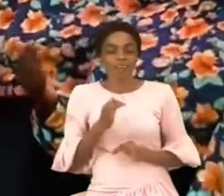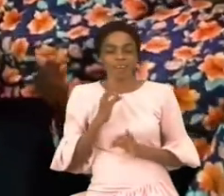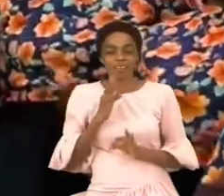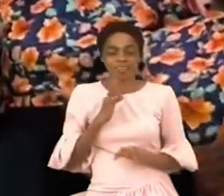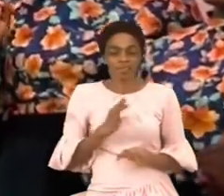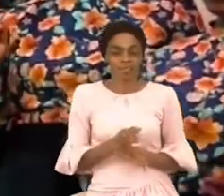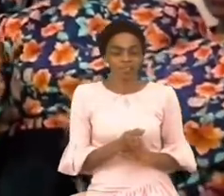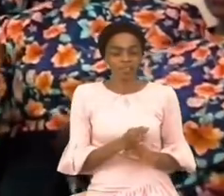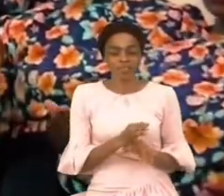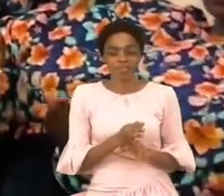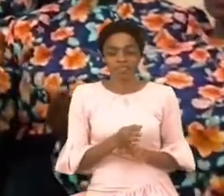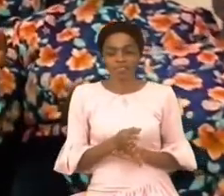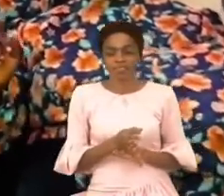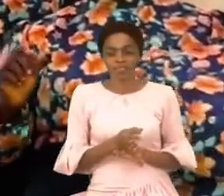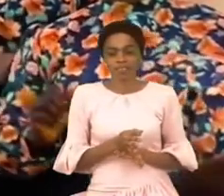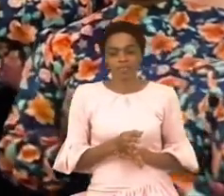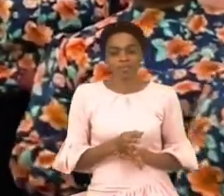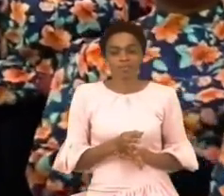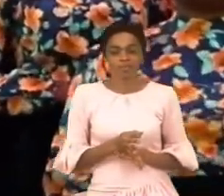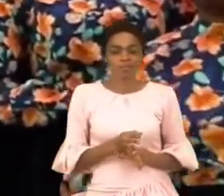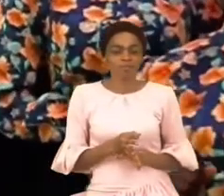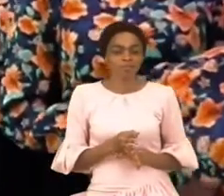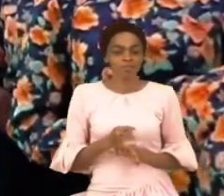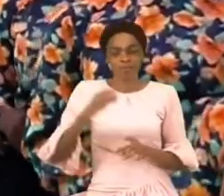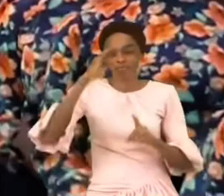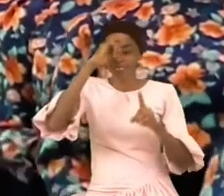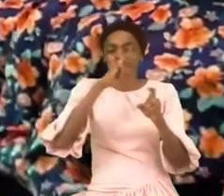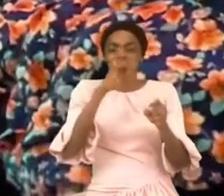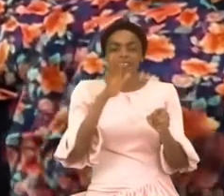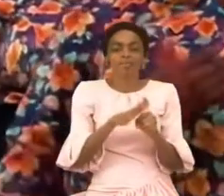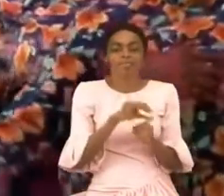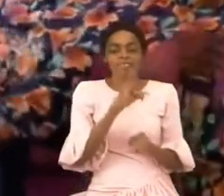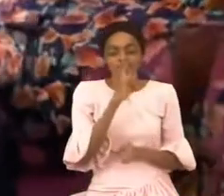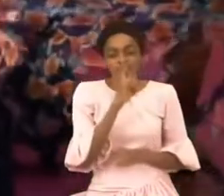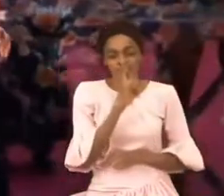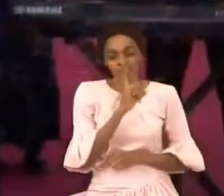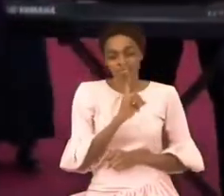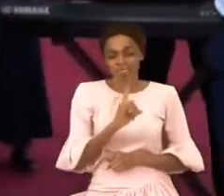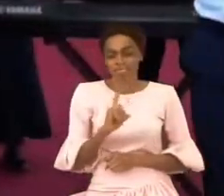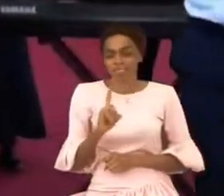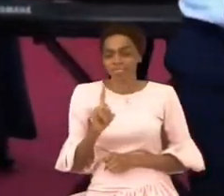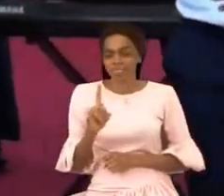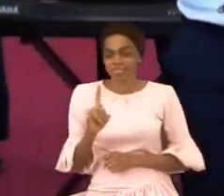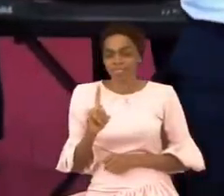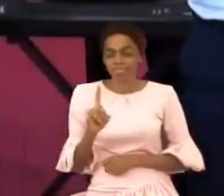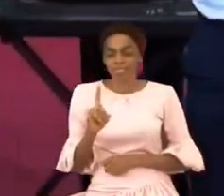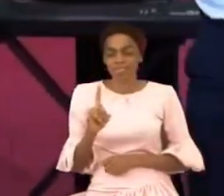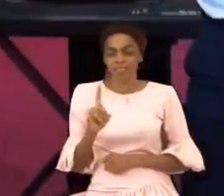True, I'll speak.